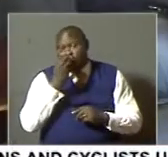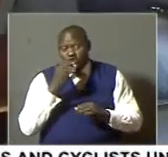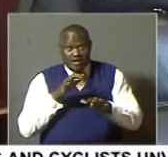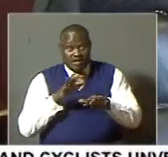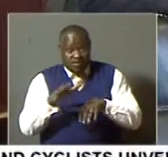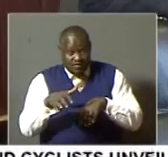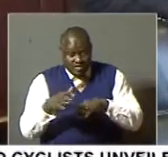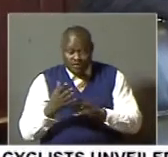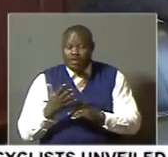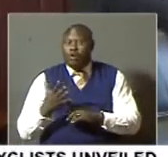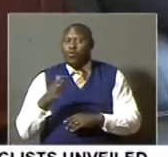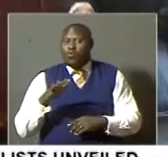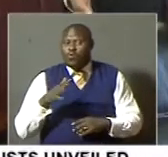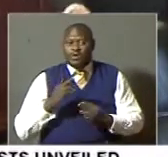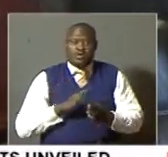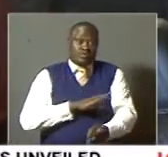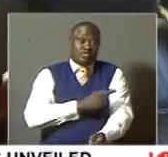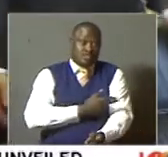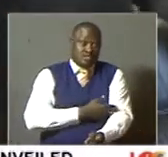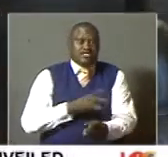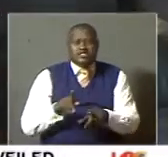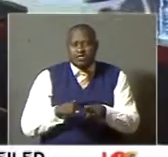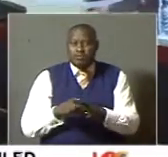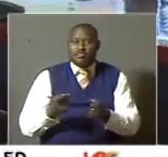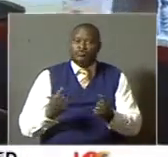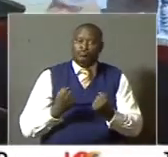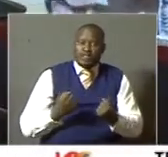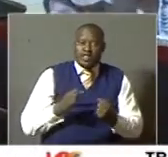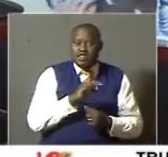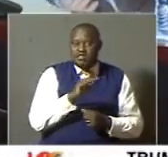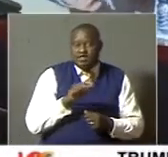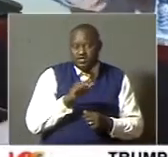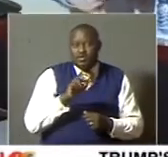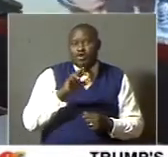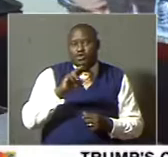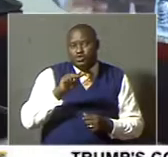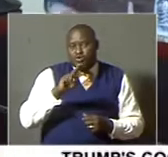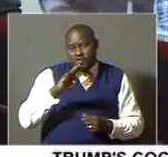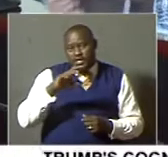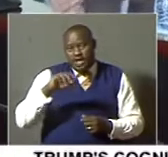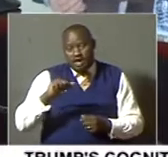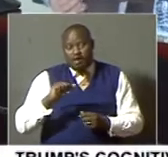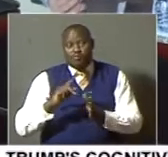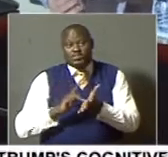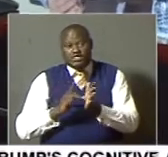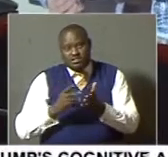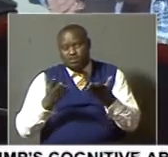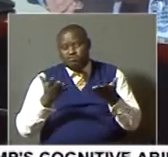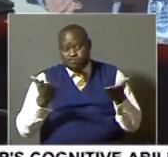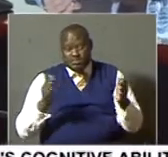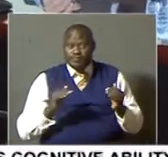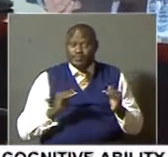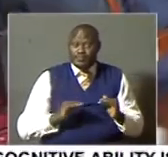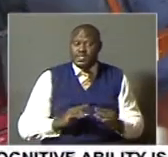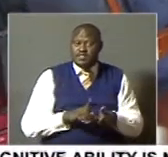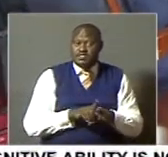water resources management, and strengthening the national nuclear and radiation safety infrastructure. He said they are also in the process